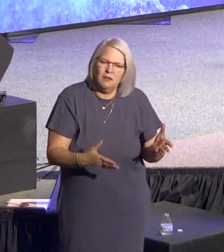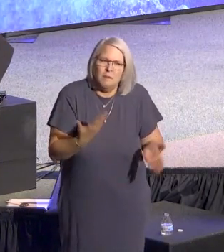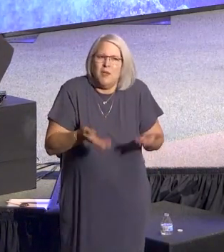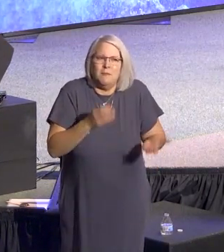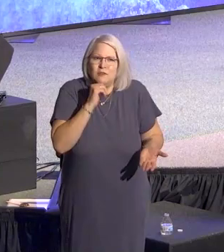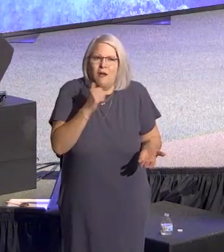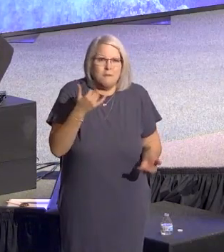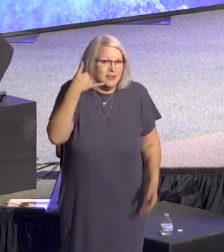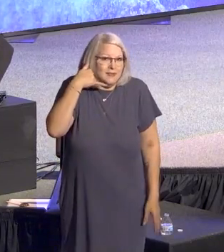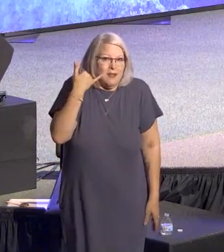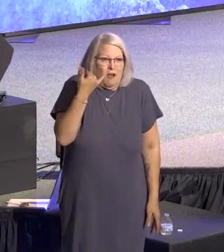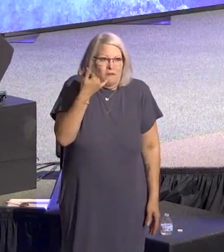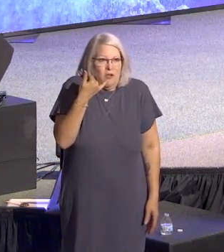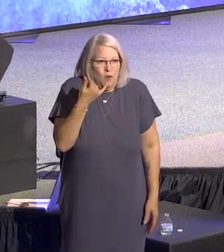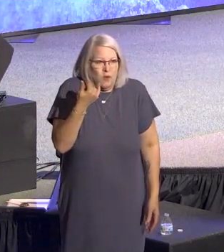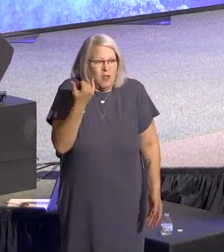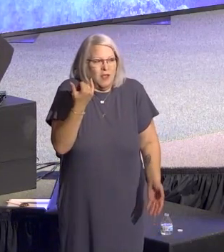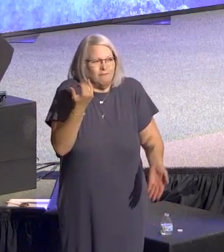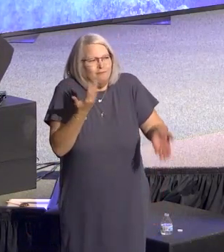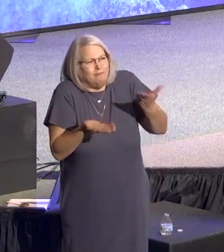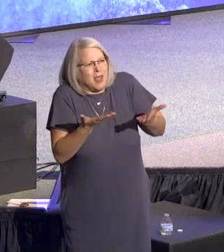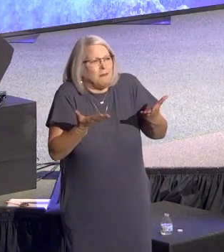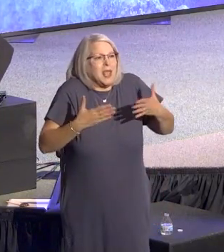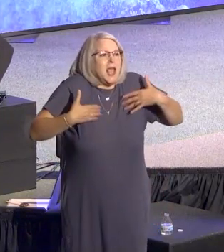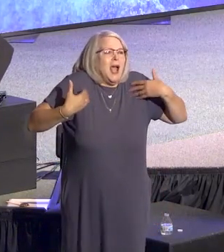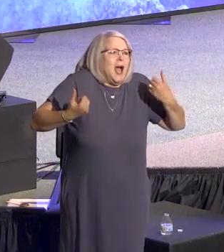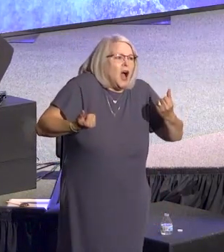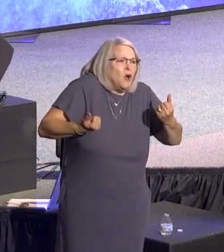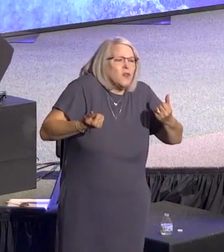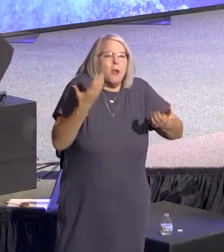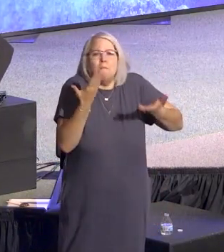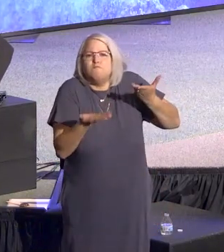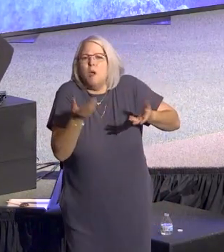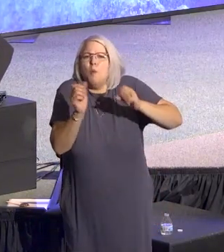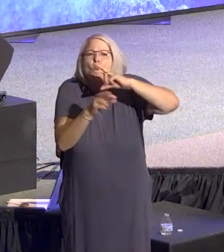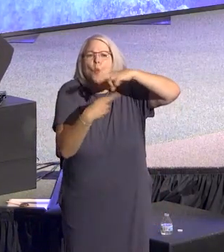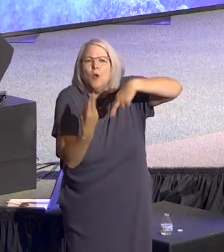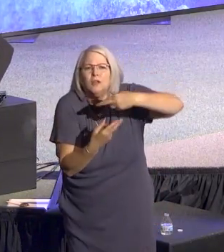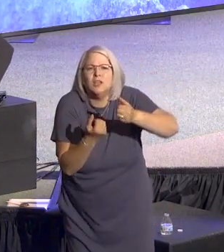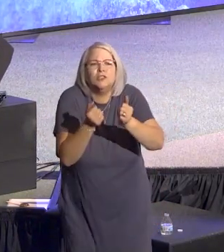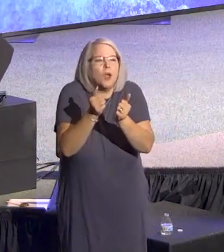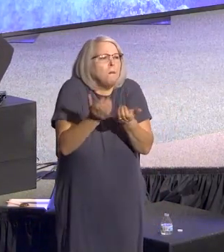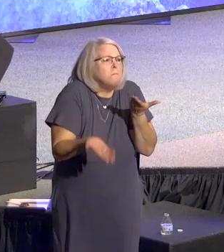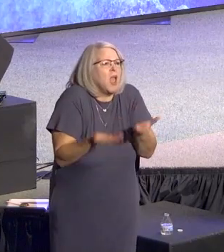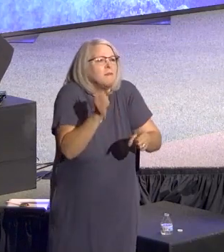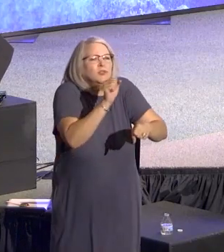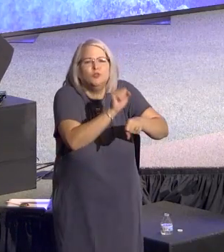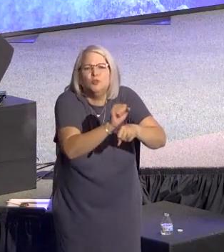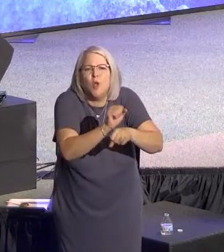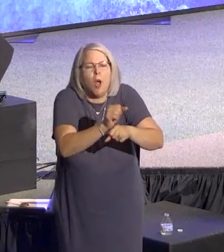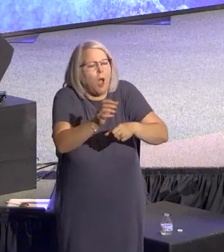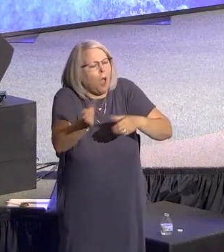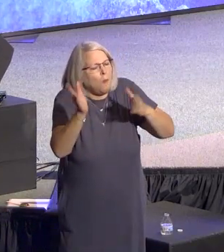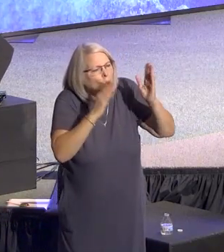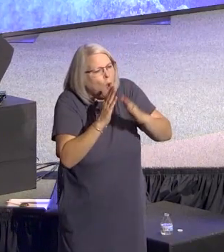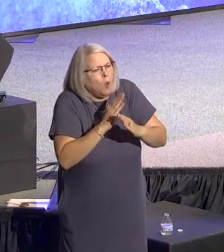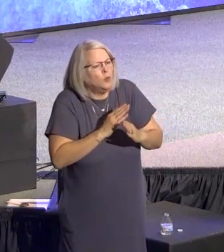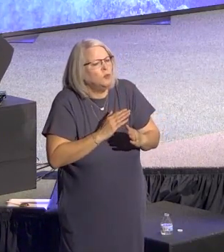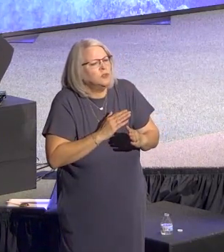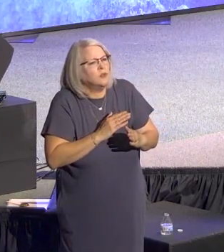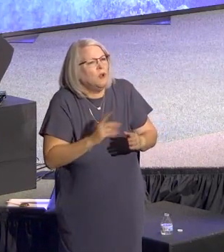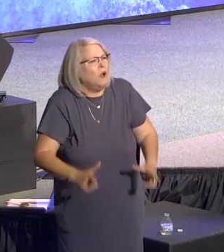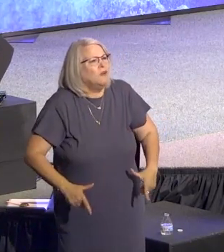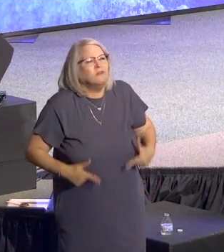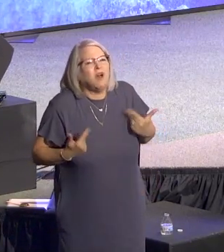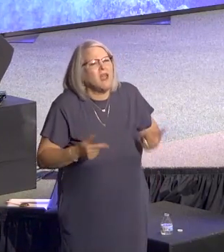issues. It might be health issues. It might be relationship issues. It might be job issues. Life